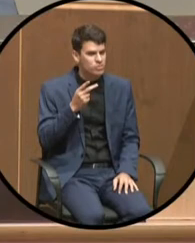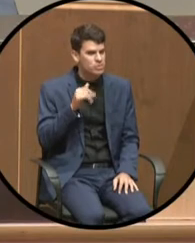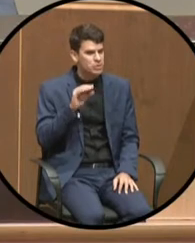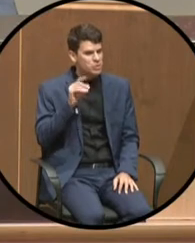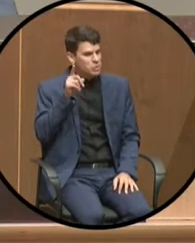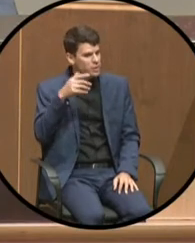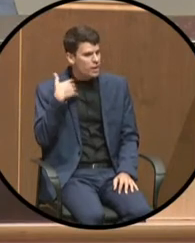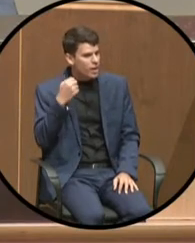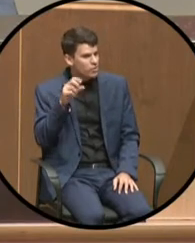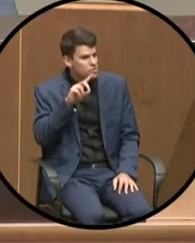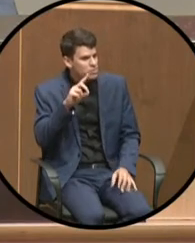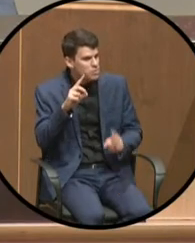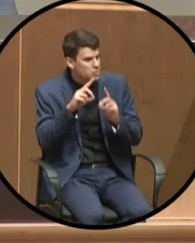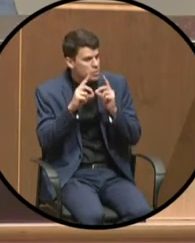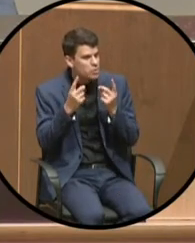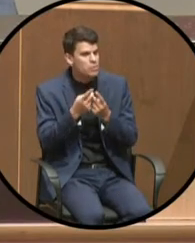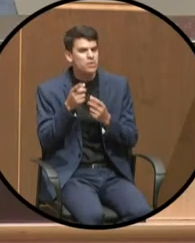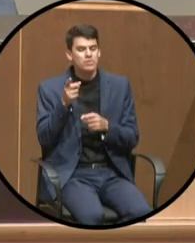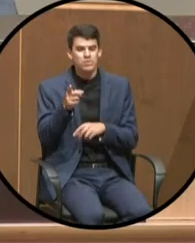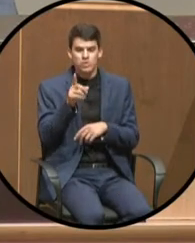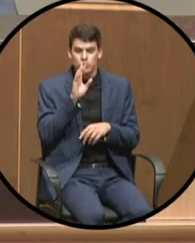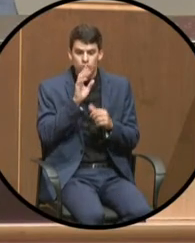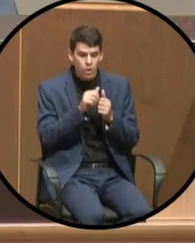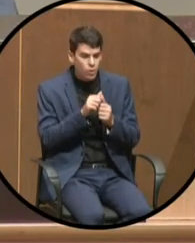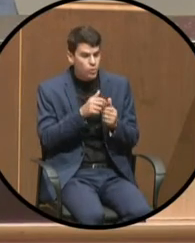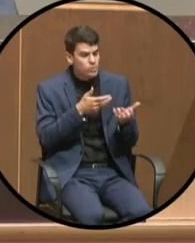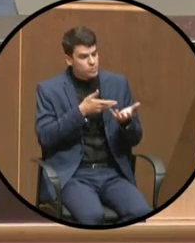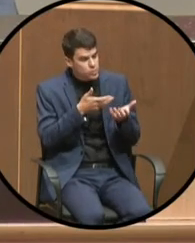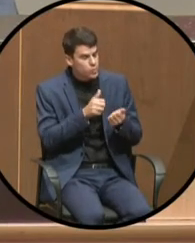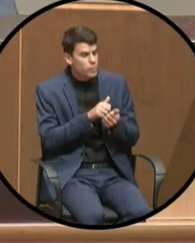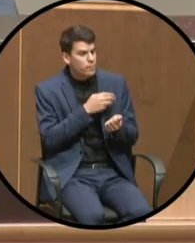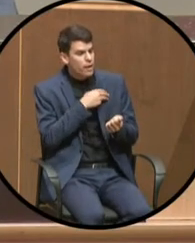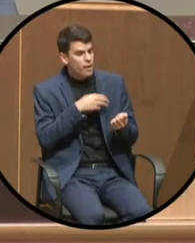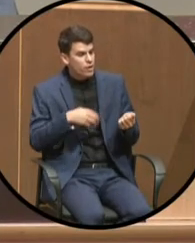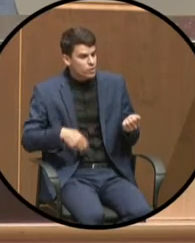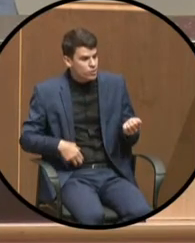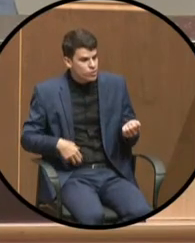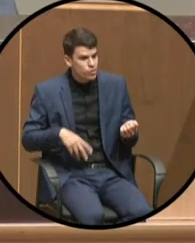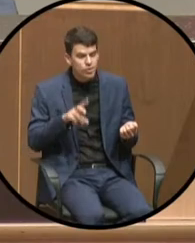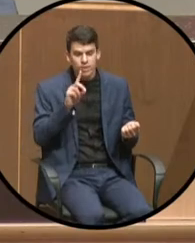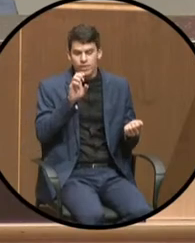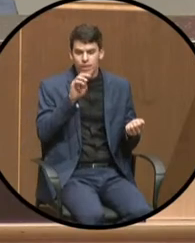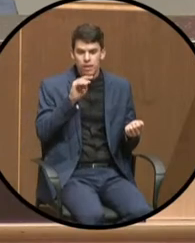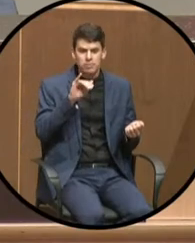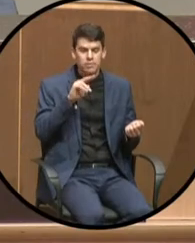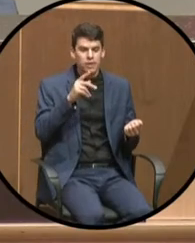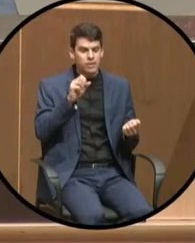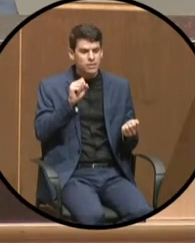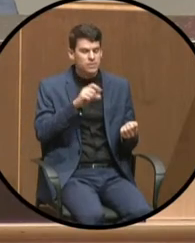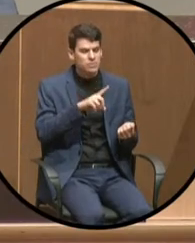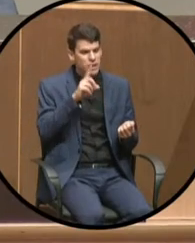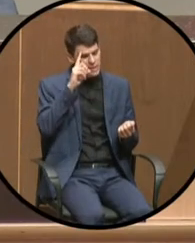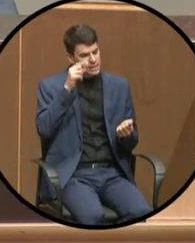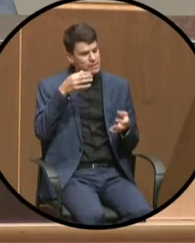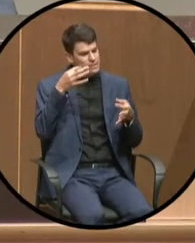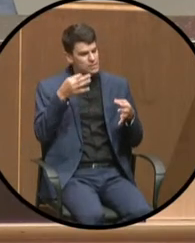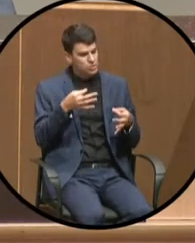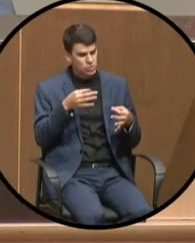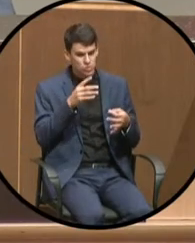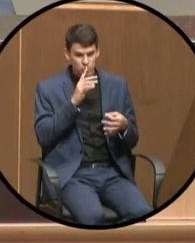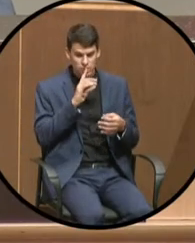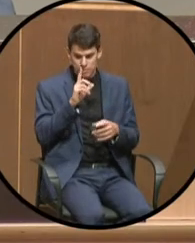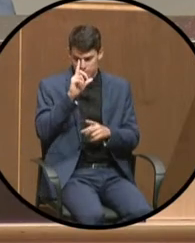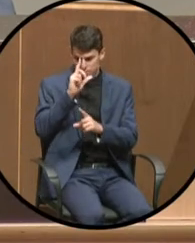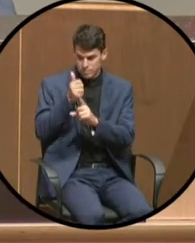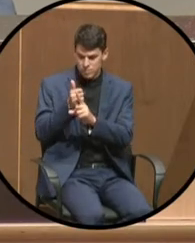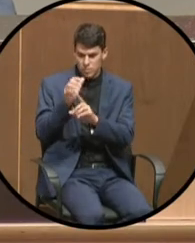health department, and she's talks to the mayor frequently. I think that this decision is best left